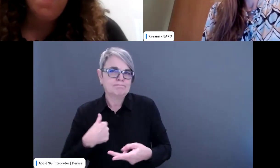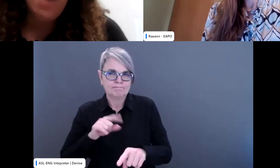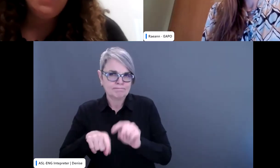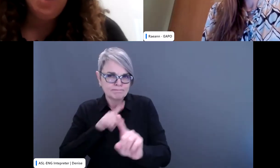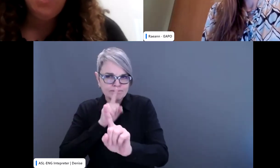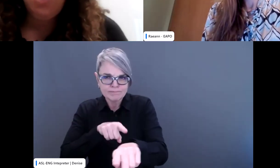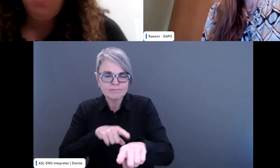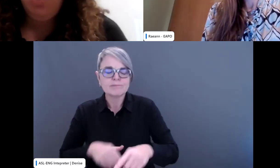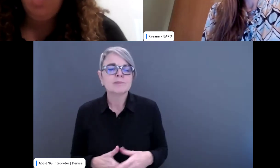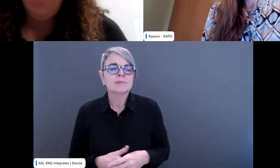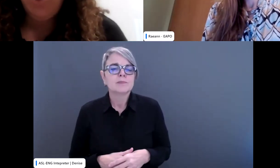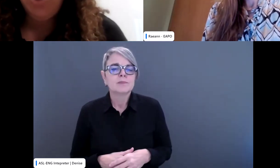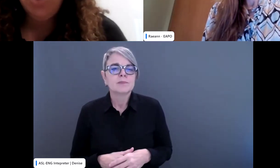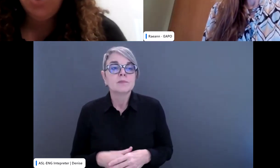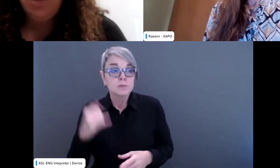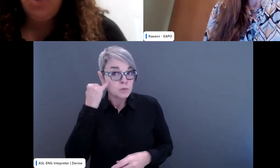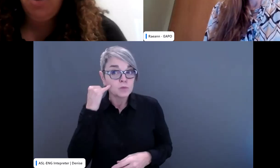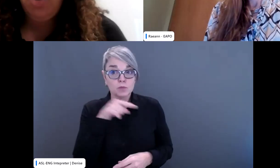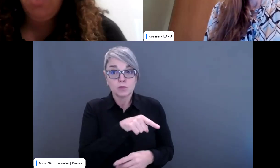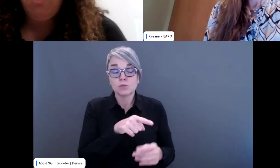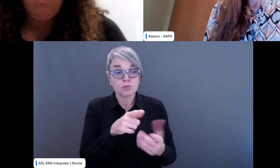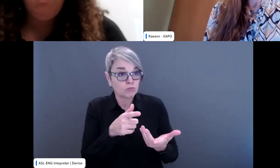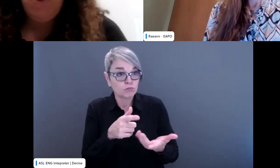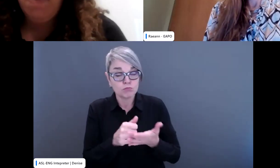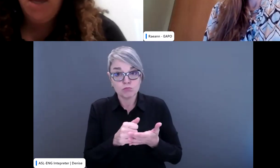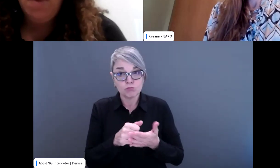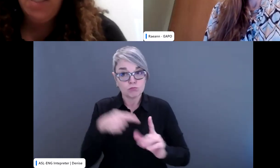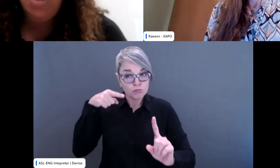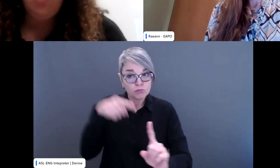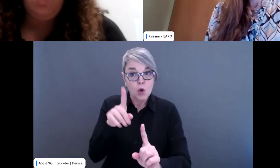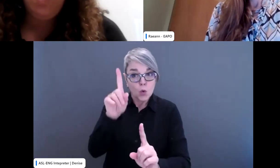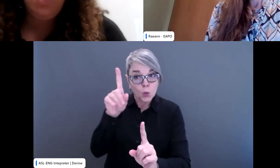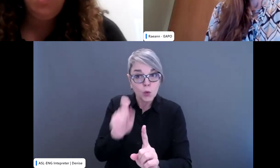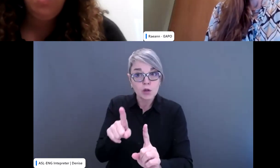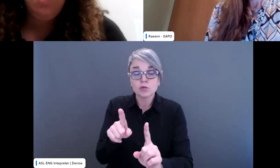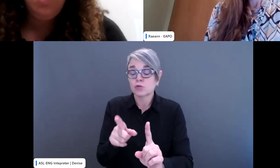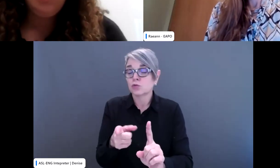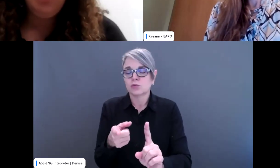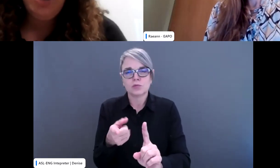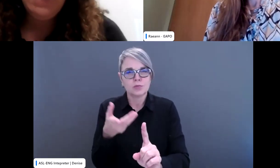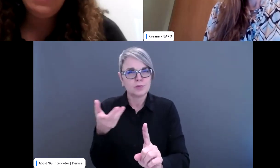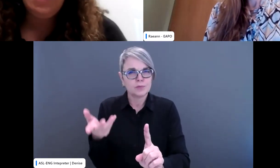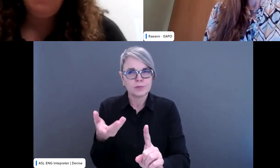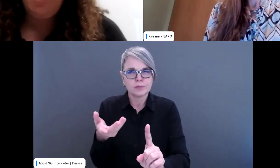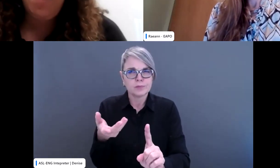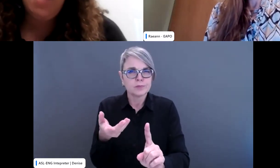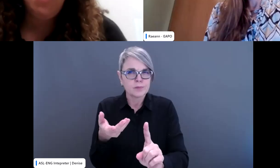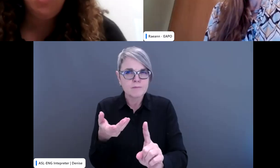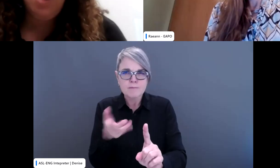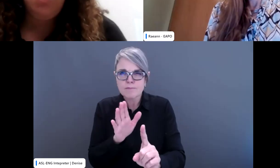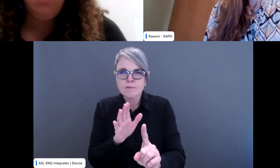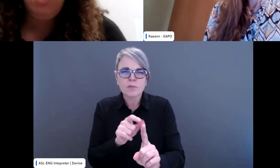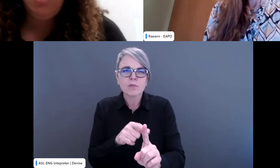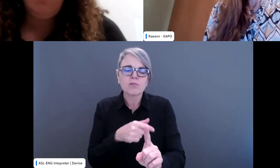would recommend is that if you do have questions on you may need or what the concern is, then I would recommend